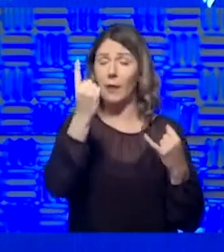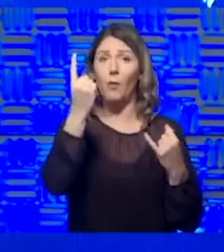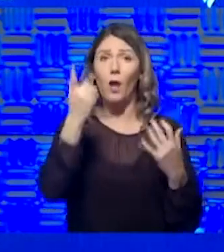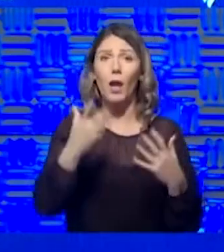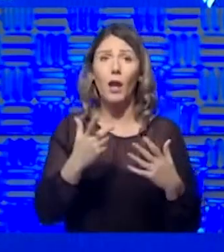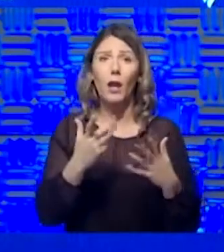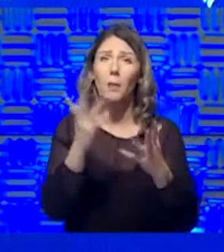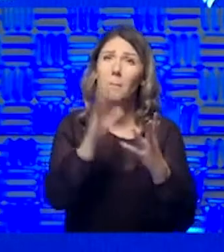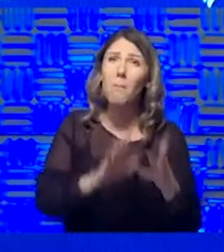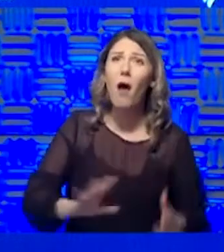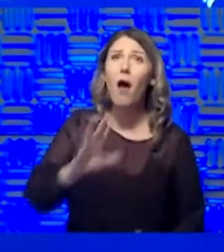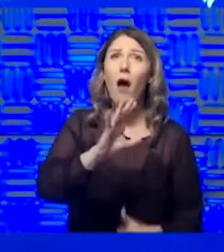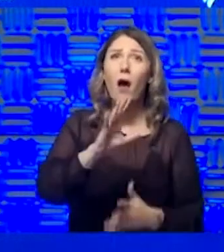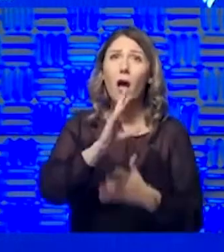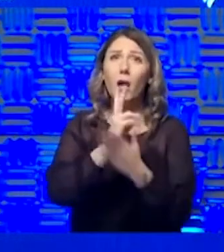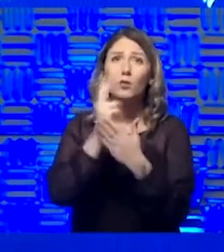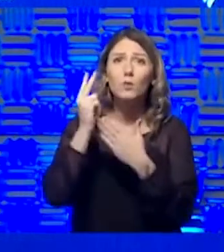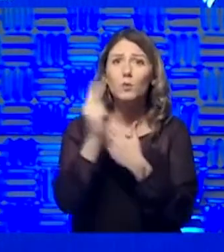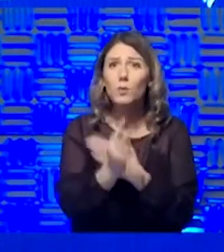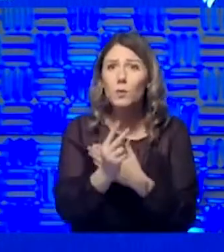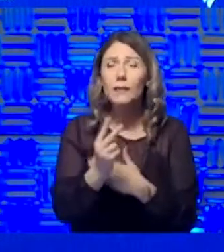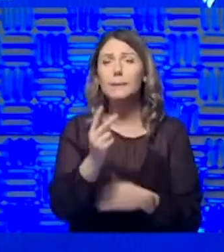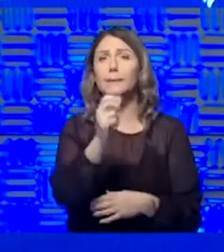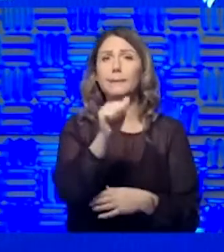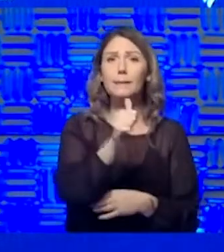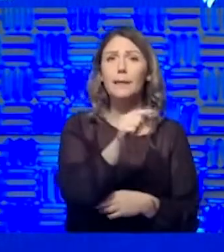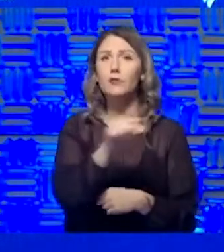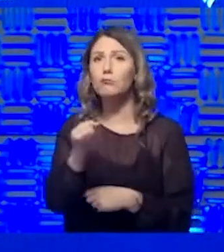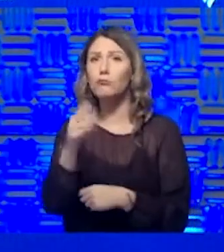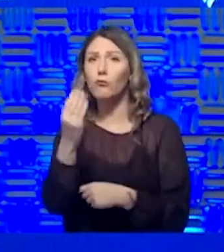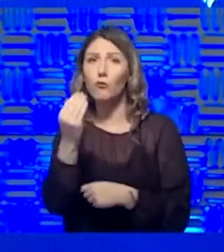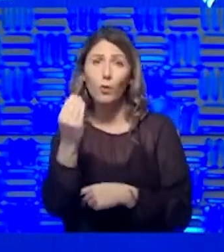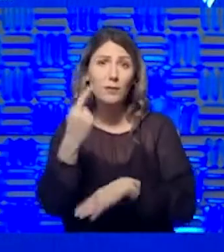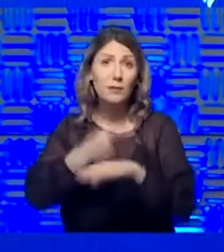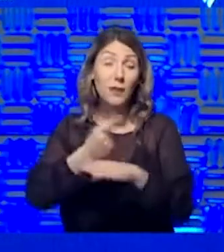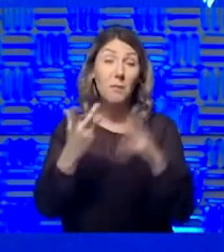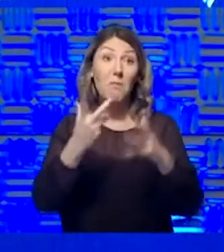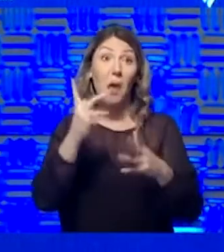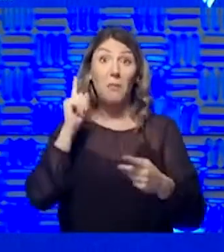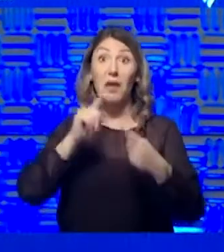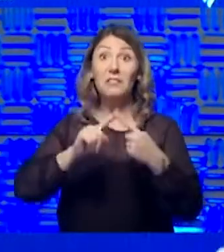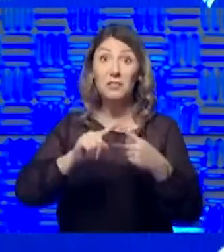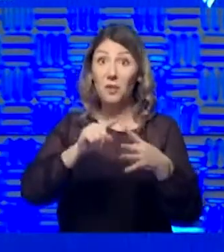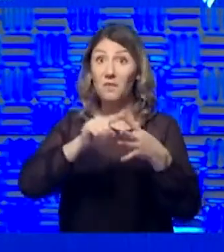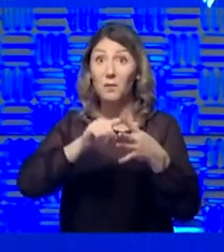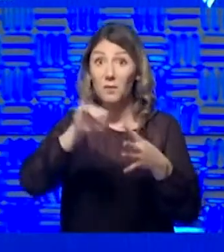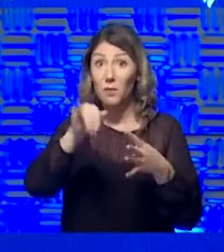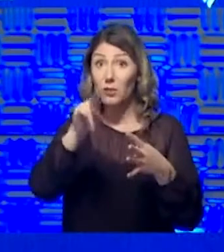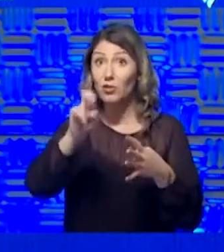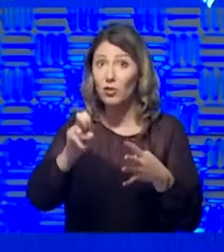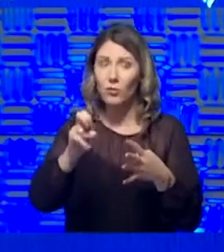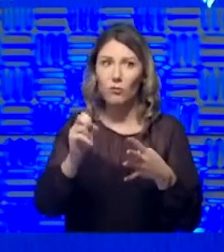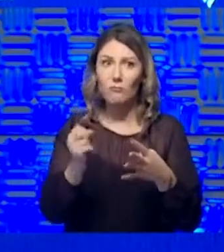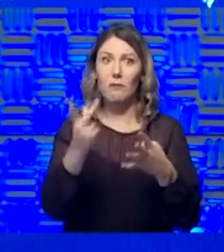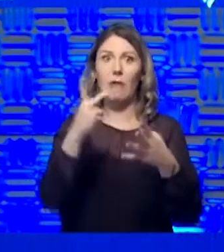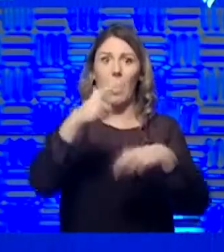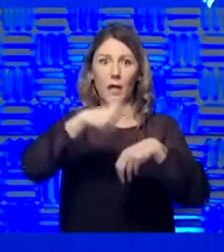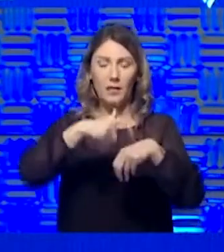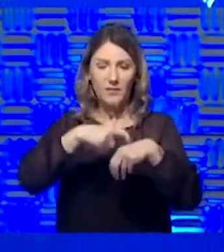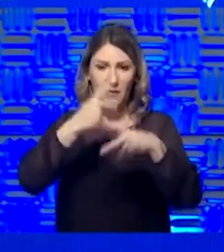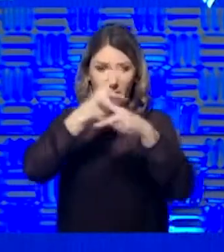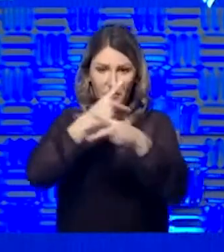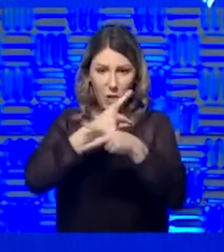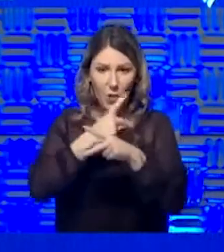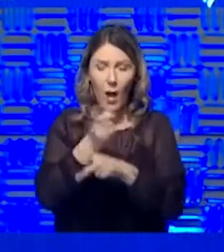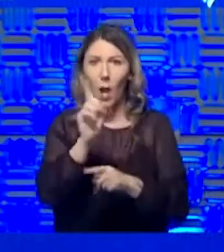in about a 2 weeks, 10 to 14 days, all the way up until the 1st of June. So we have a lot of time to try and find out where we're going to